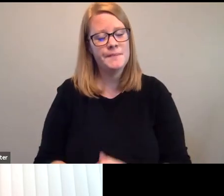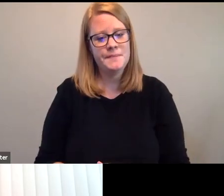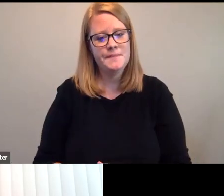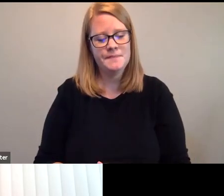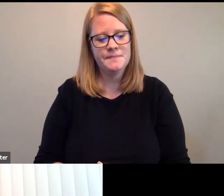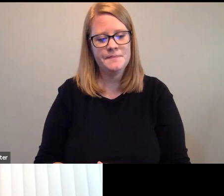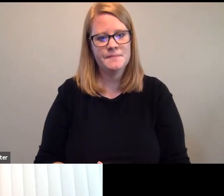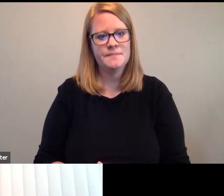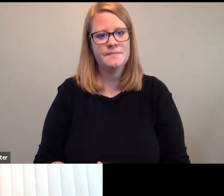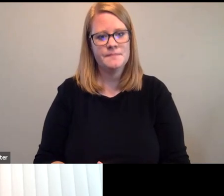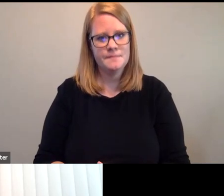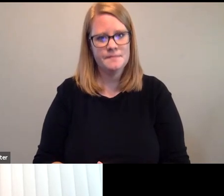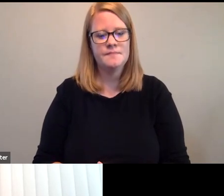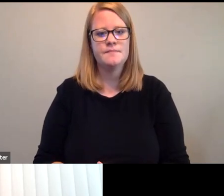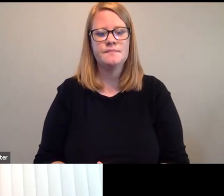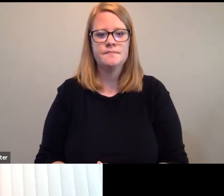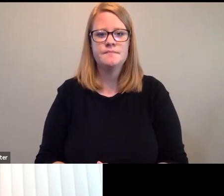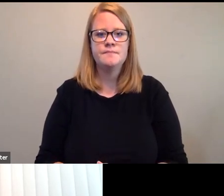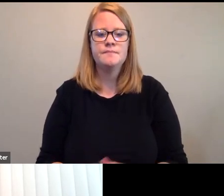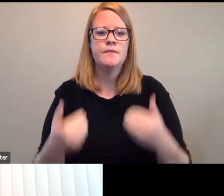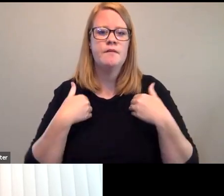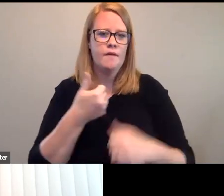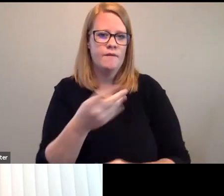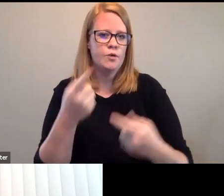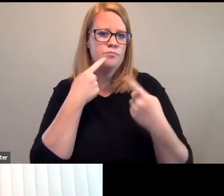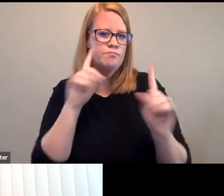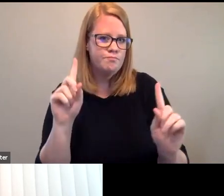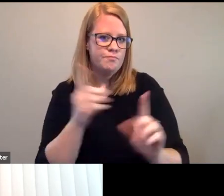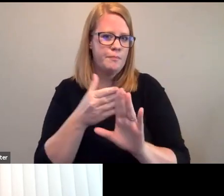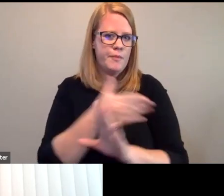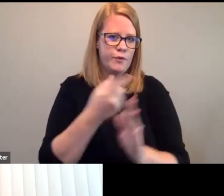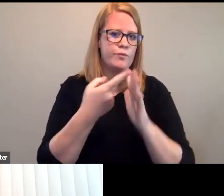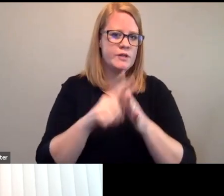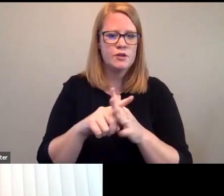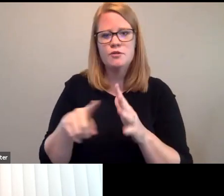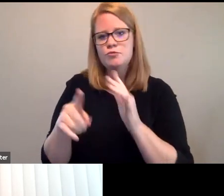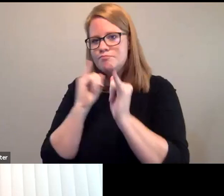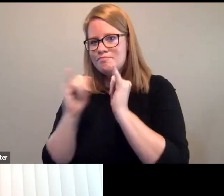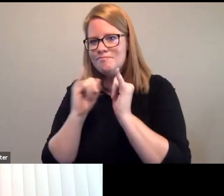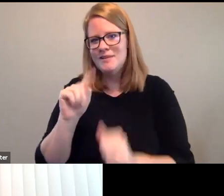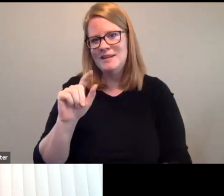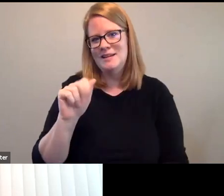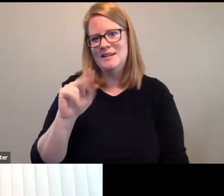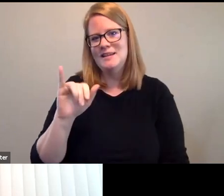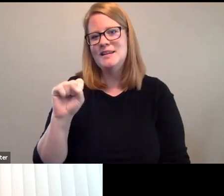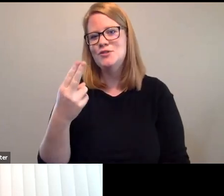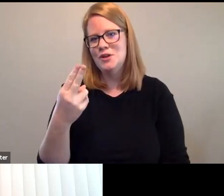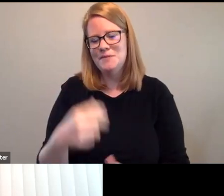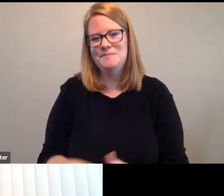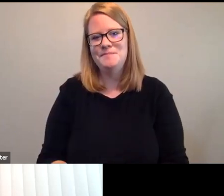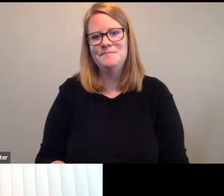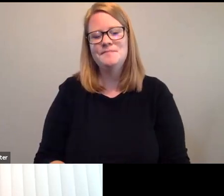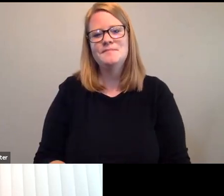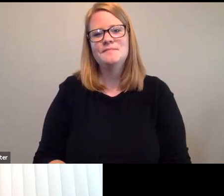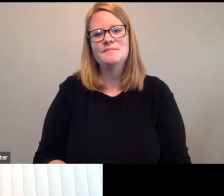I've got just a few announcements before we start talking with Tanisha, and that is just to welcome you to